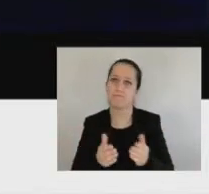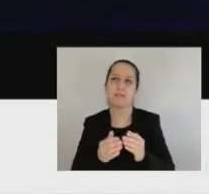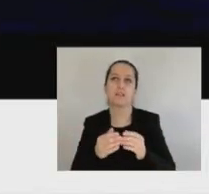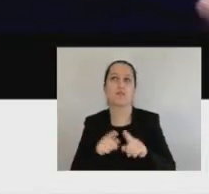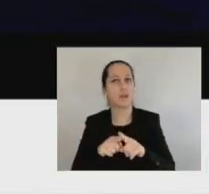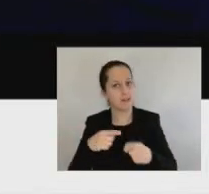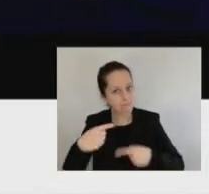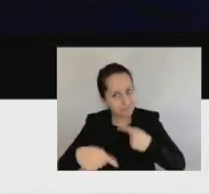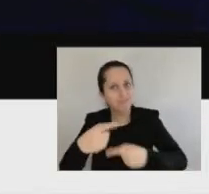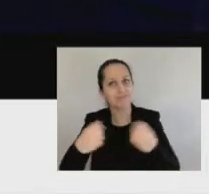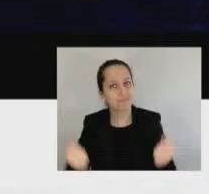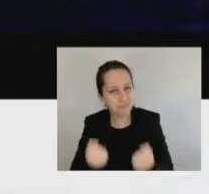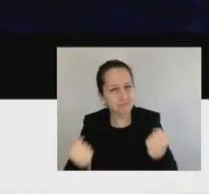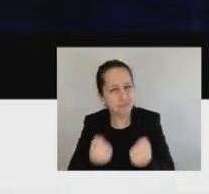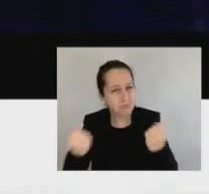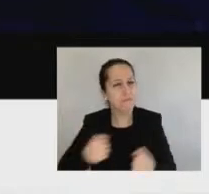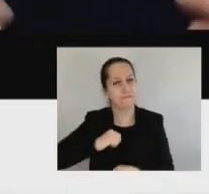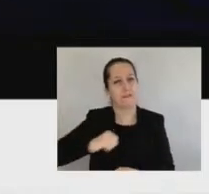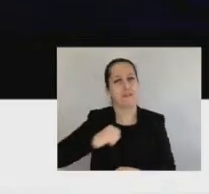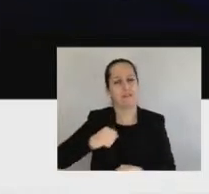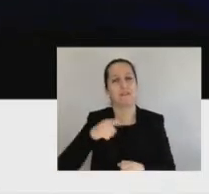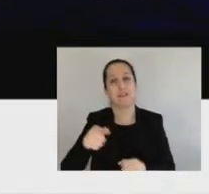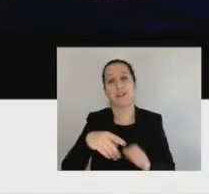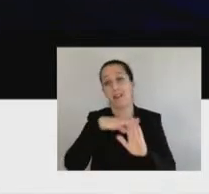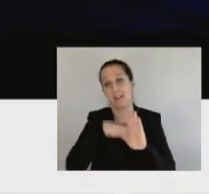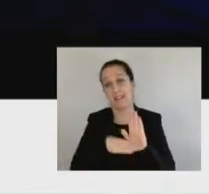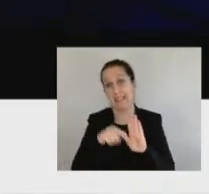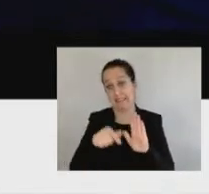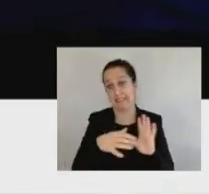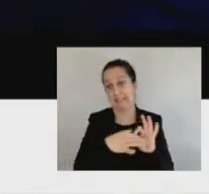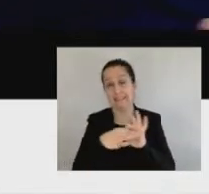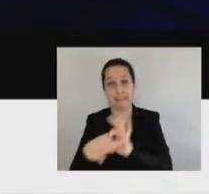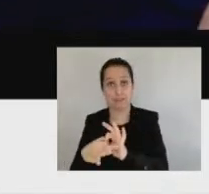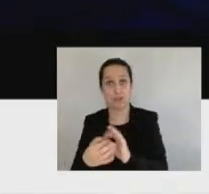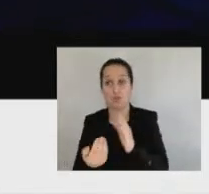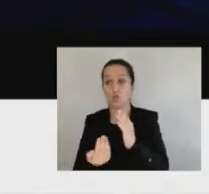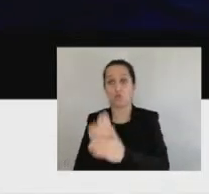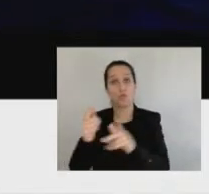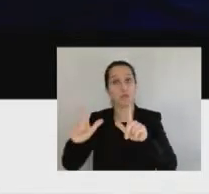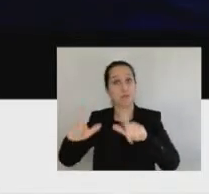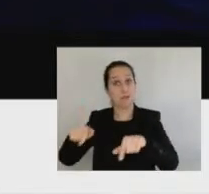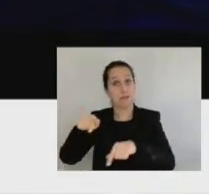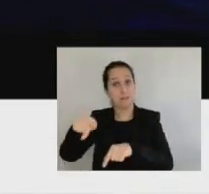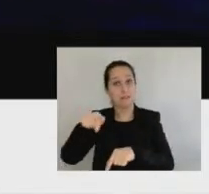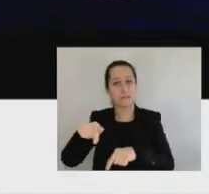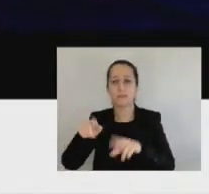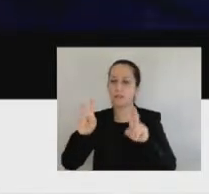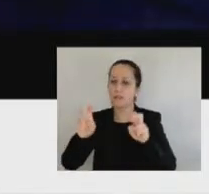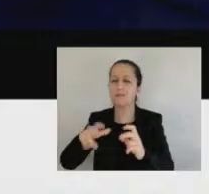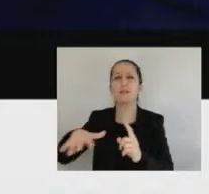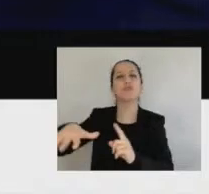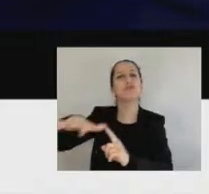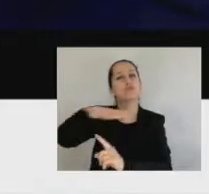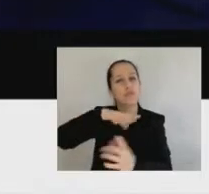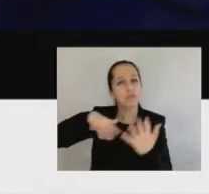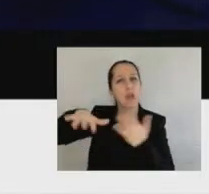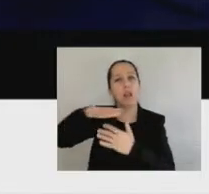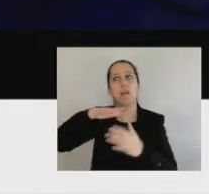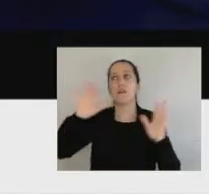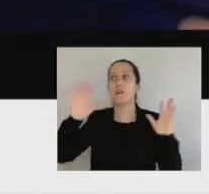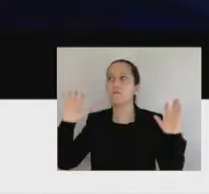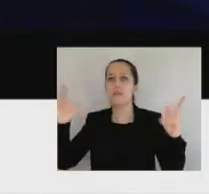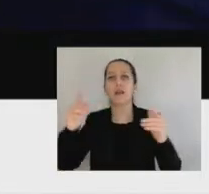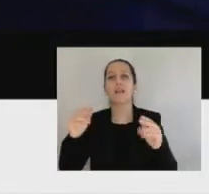to accelerate achievements. And that has been a key point in the agenda of this